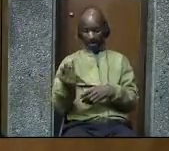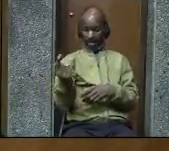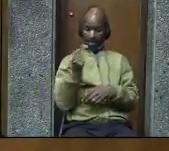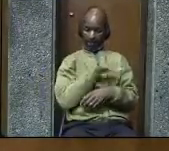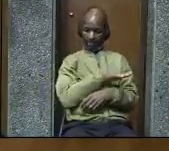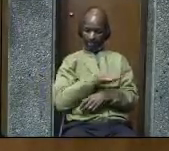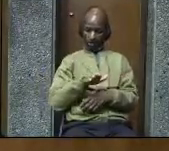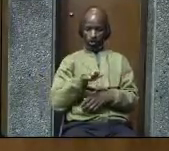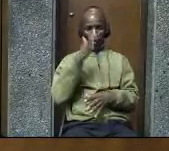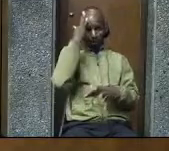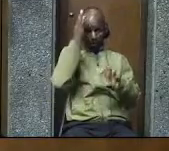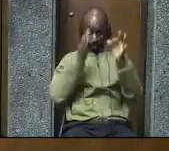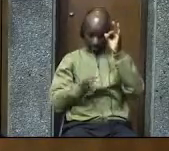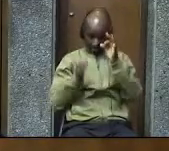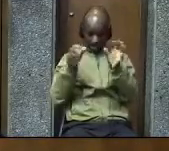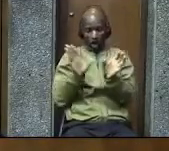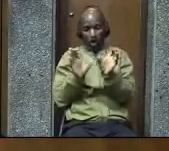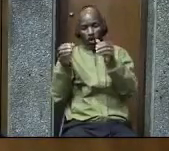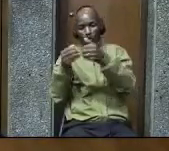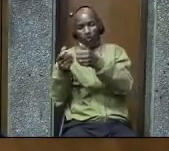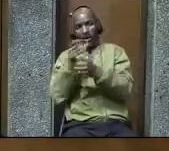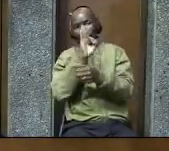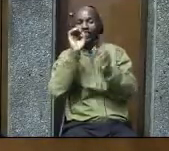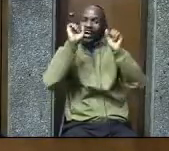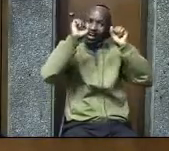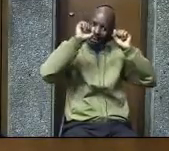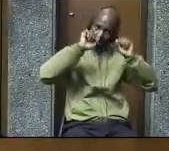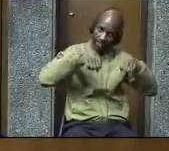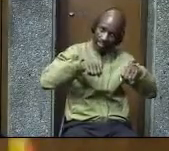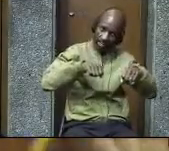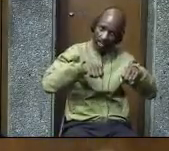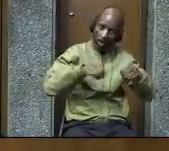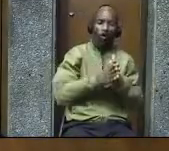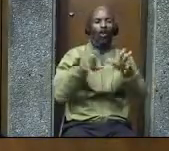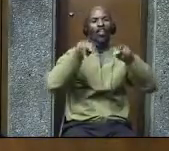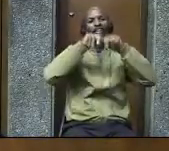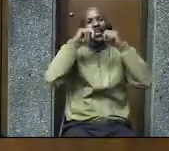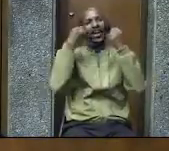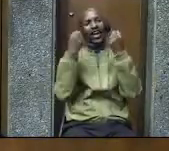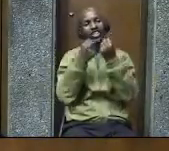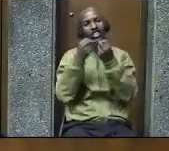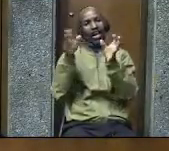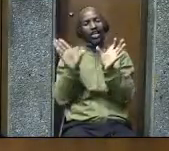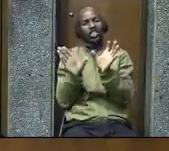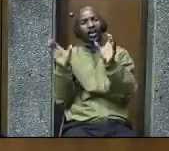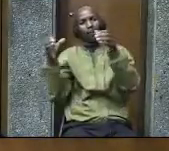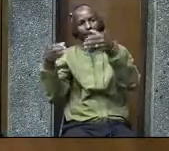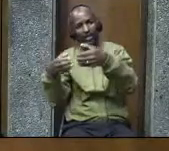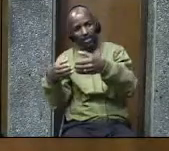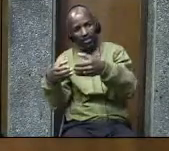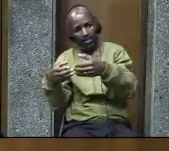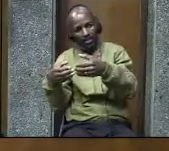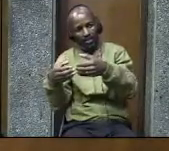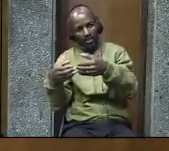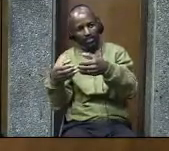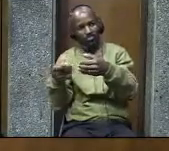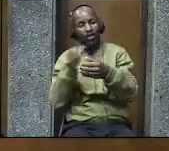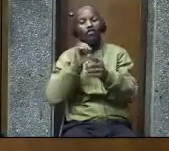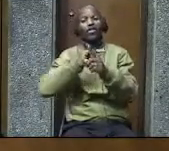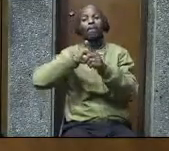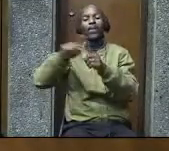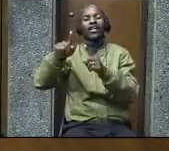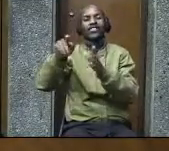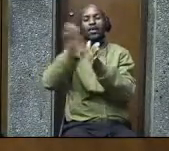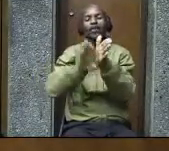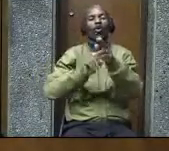to political parties, whether do they agree on National Assembly, that do they pass the